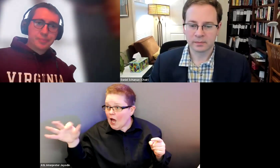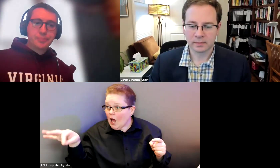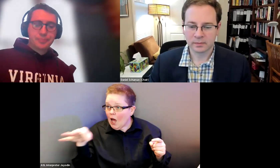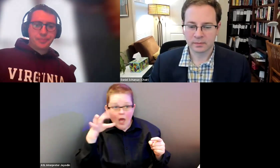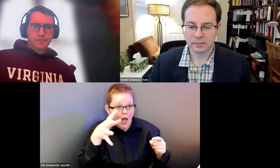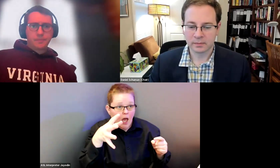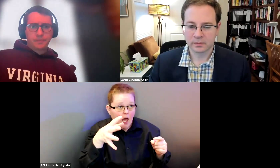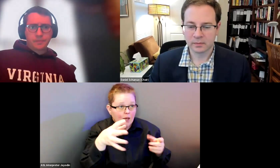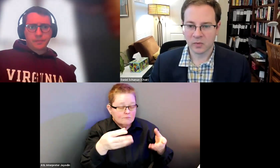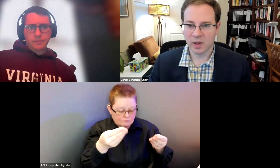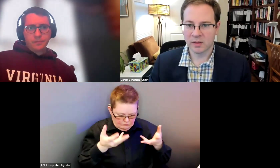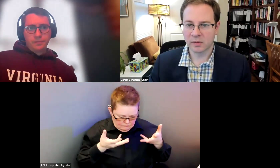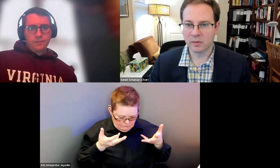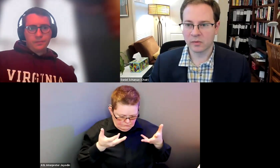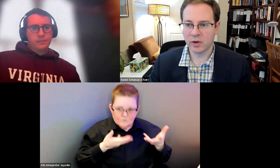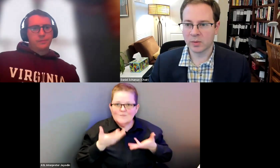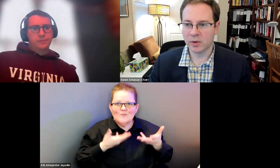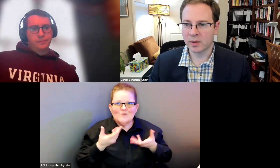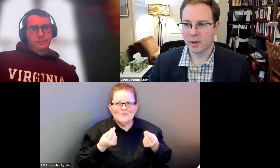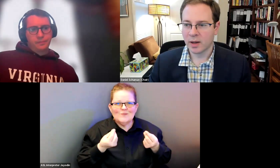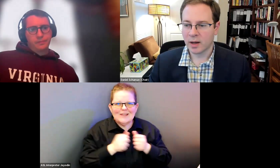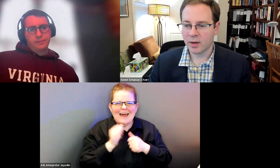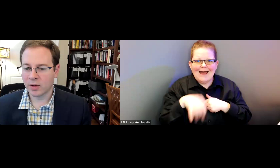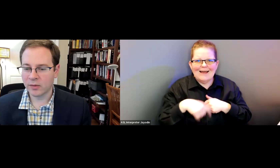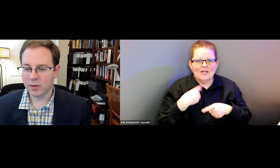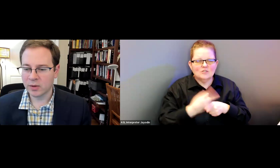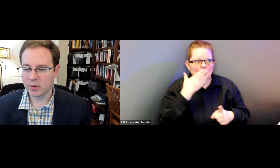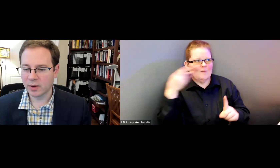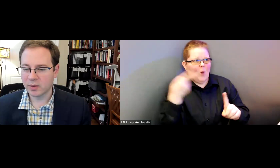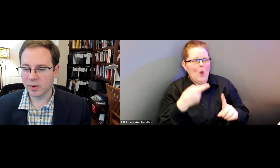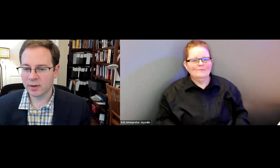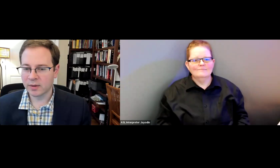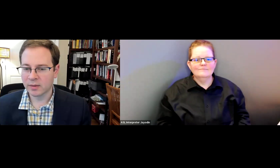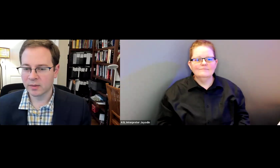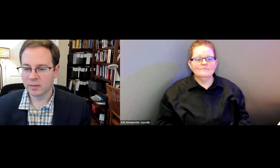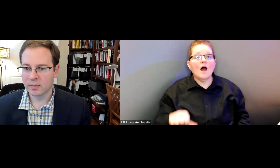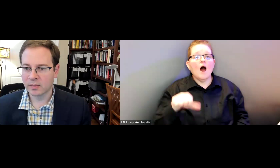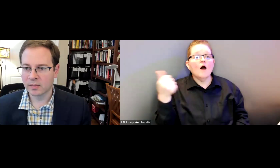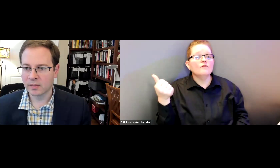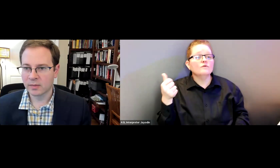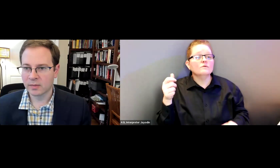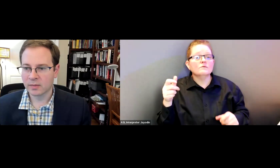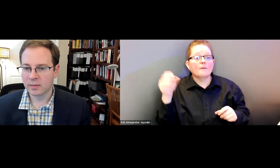afterwards. That's a very good point. Are there other folks who would like to weigh in?